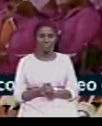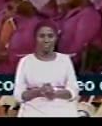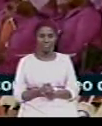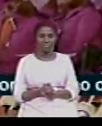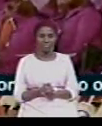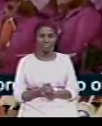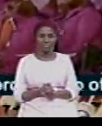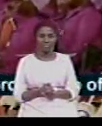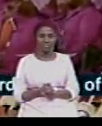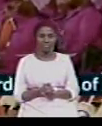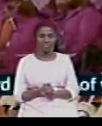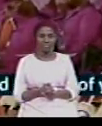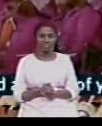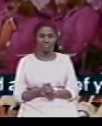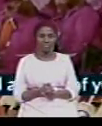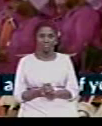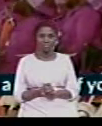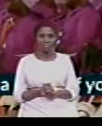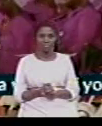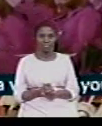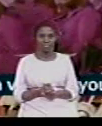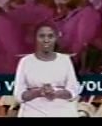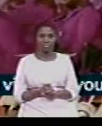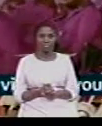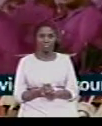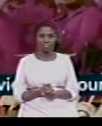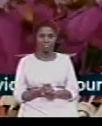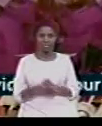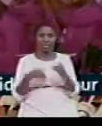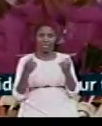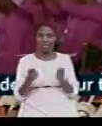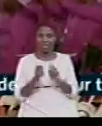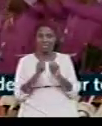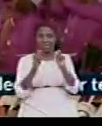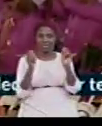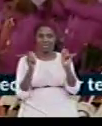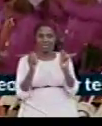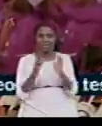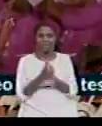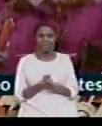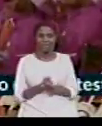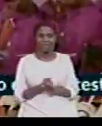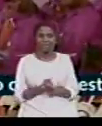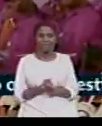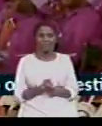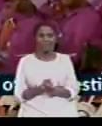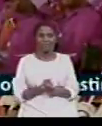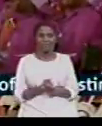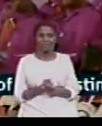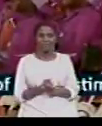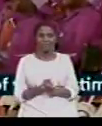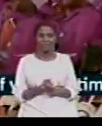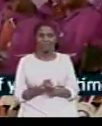die ya nu nyina ko hallelujah amen so die ba sese ya.